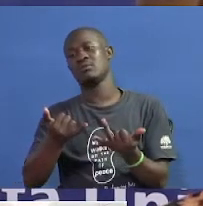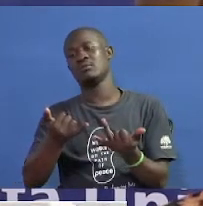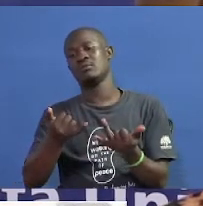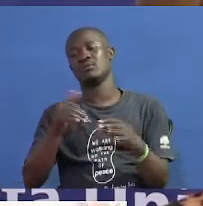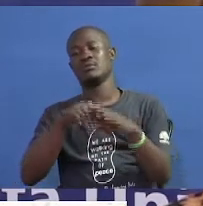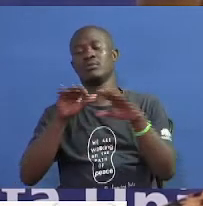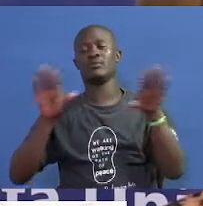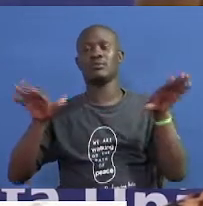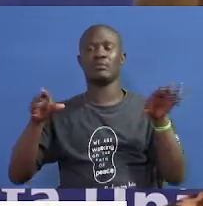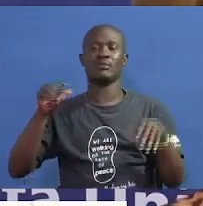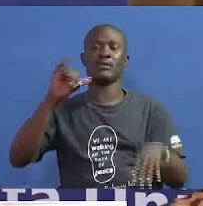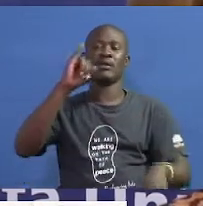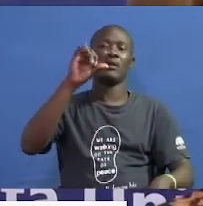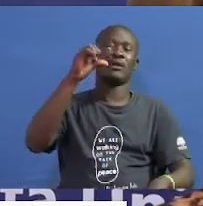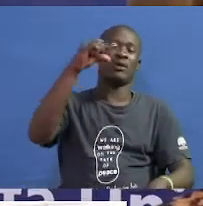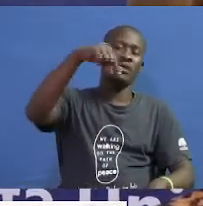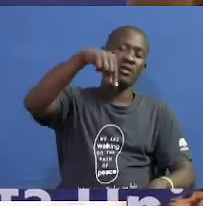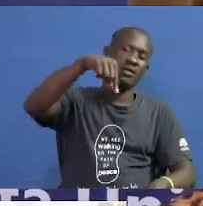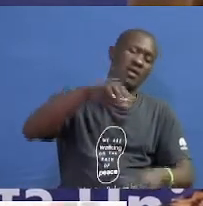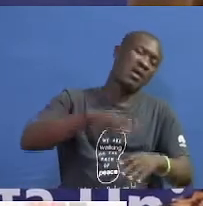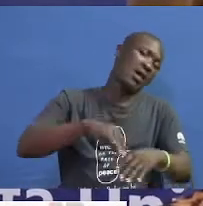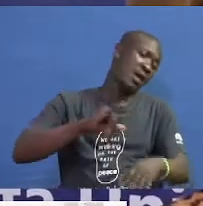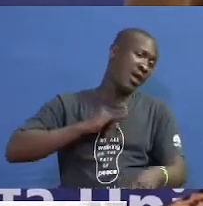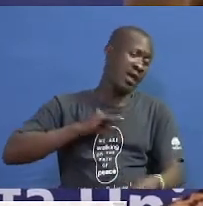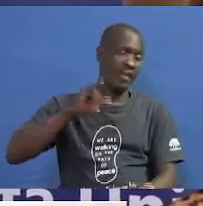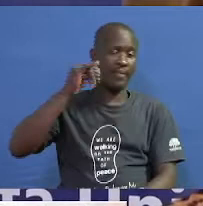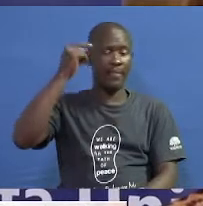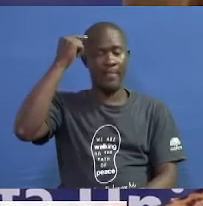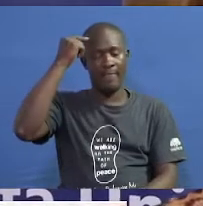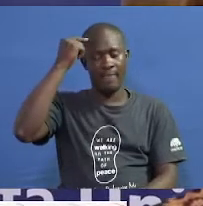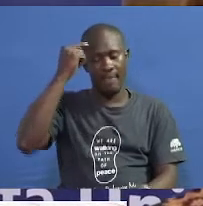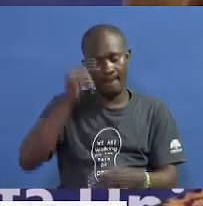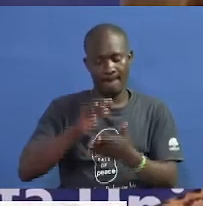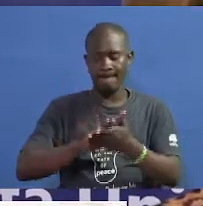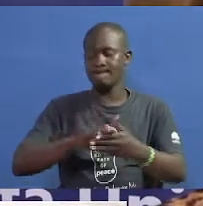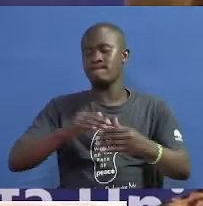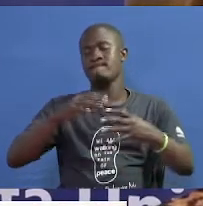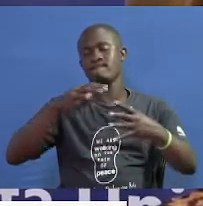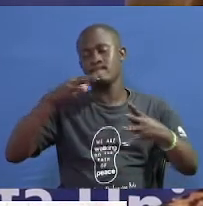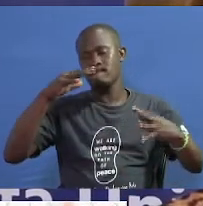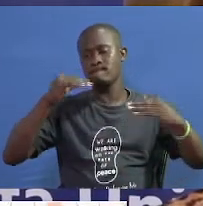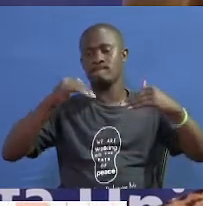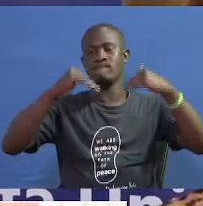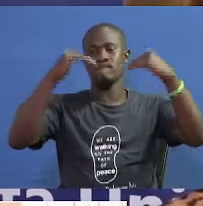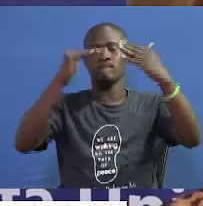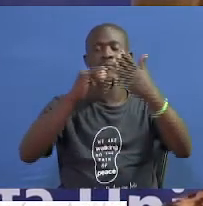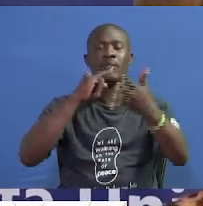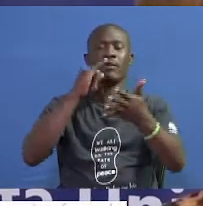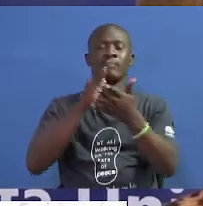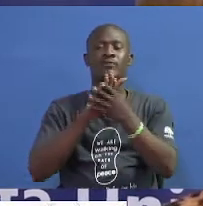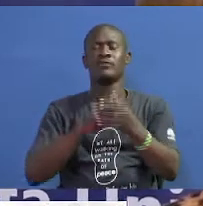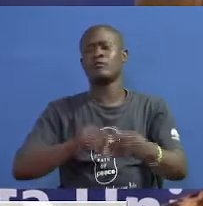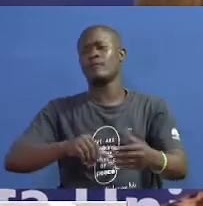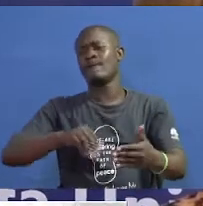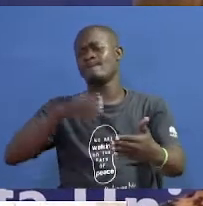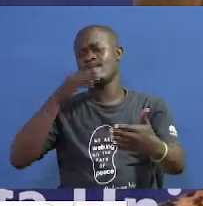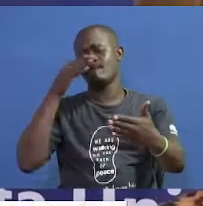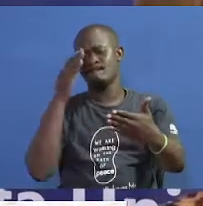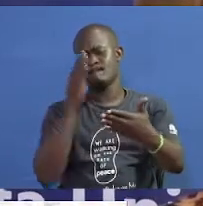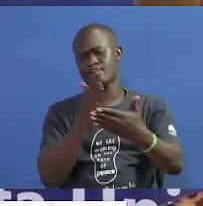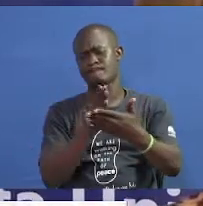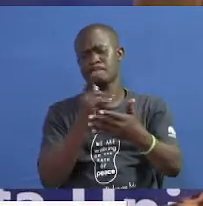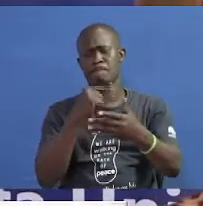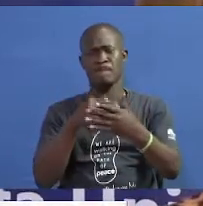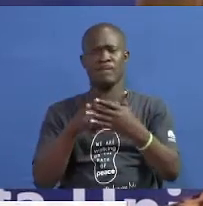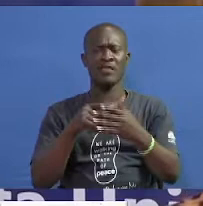the Butterfly IQ Plus? I think the biggest advance with this is the fact that